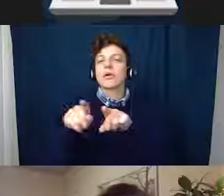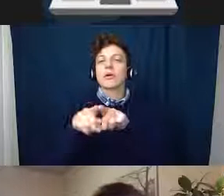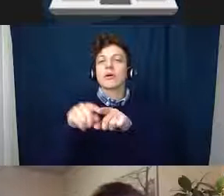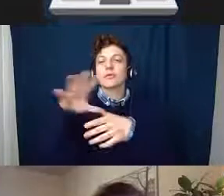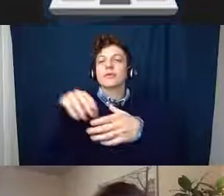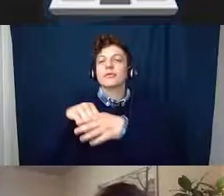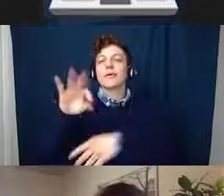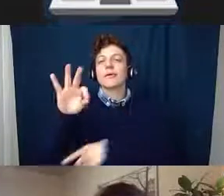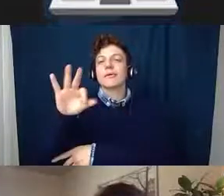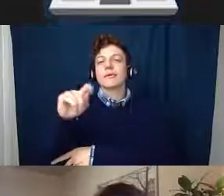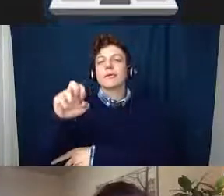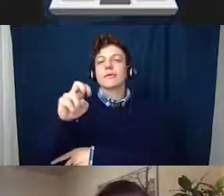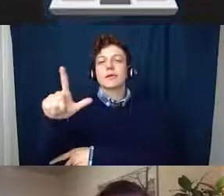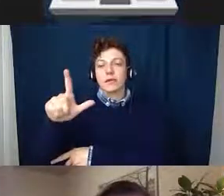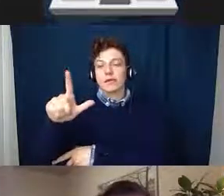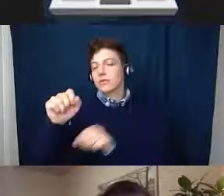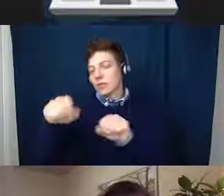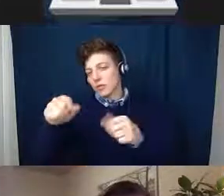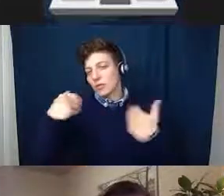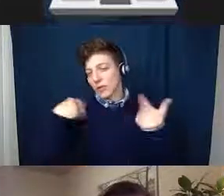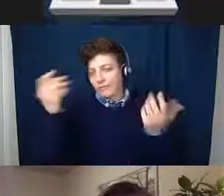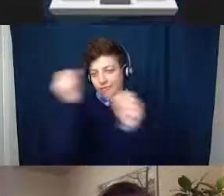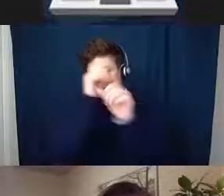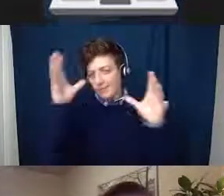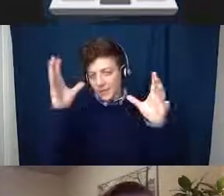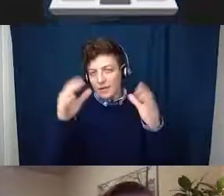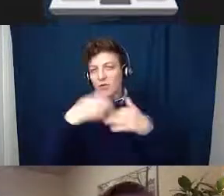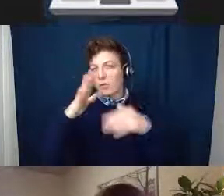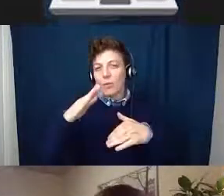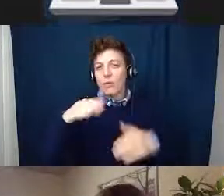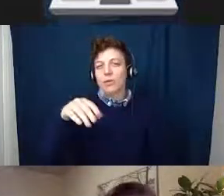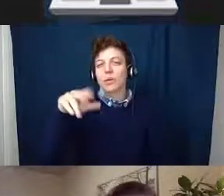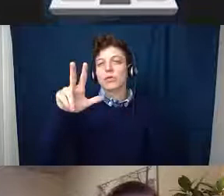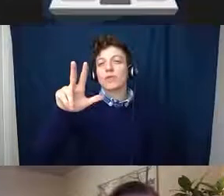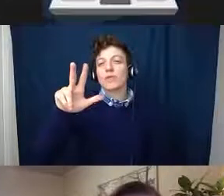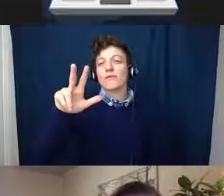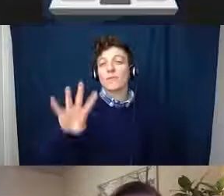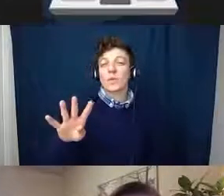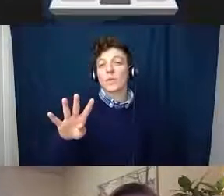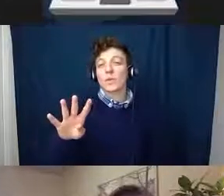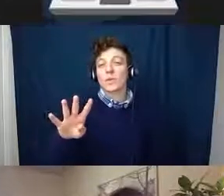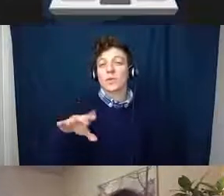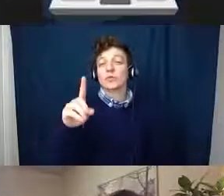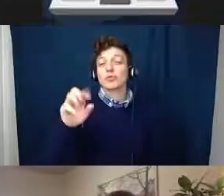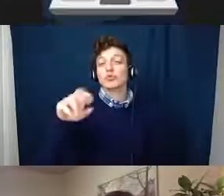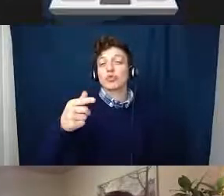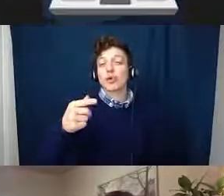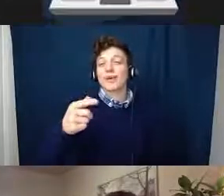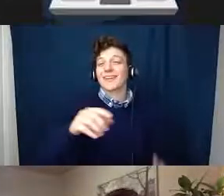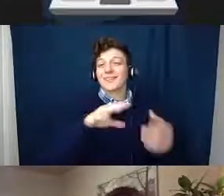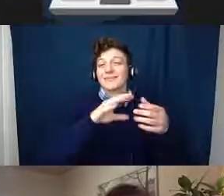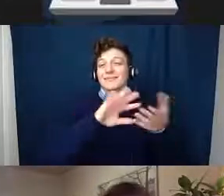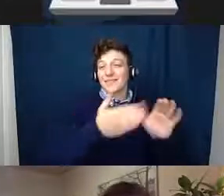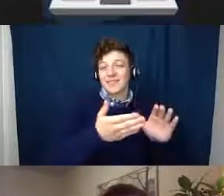sense, over 3/4 of drug deaths, regardless of the cause, have involved fentanyl. So it's really